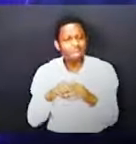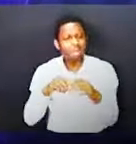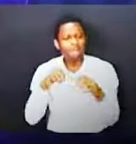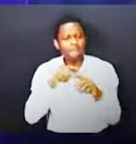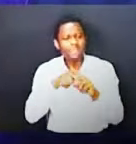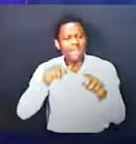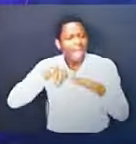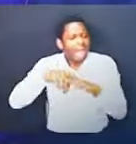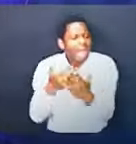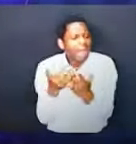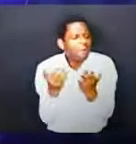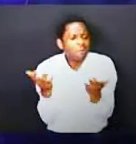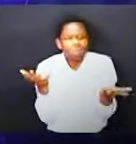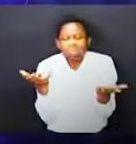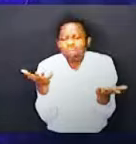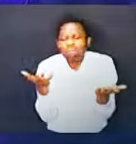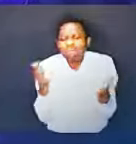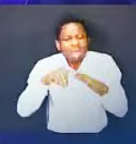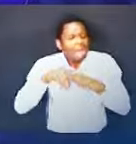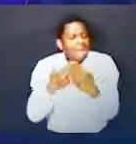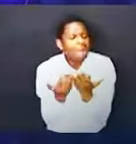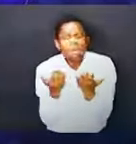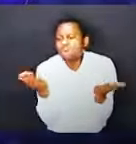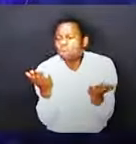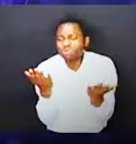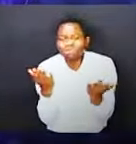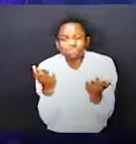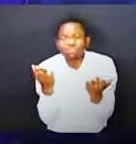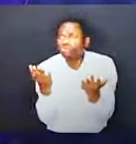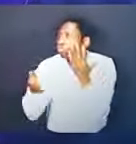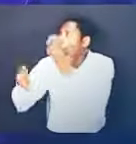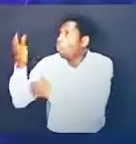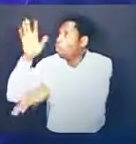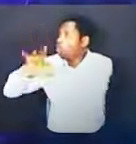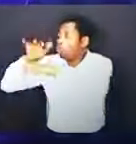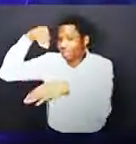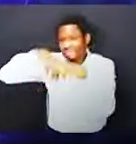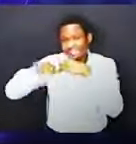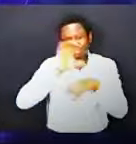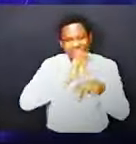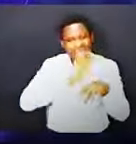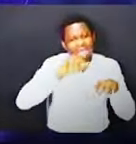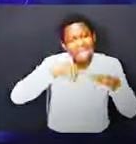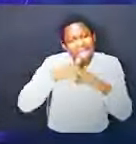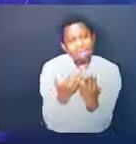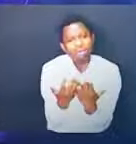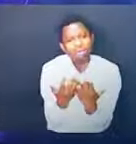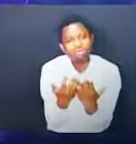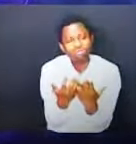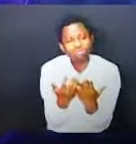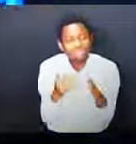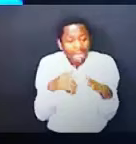how? By Christians living a life worthy of the calling they have